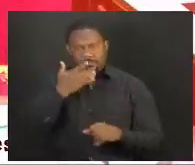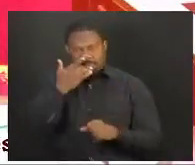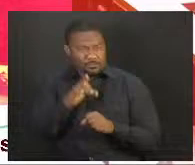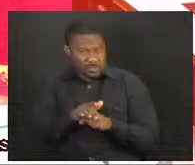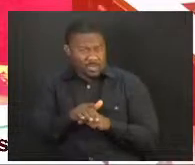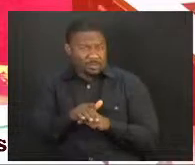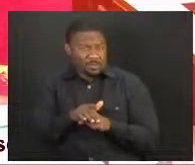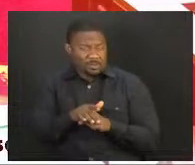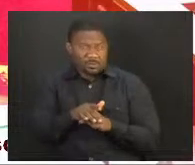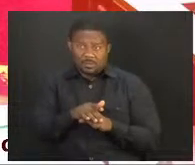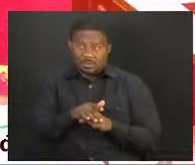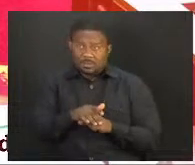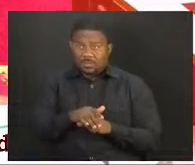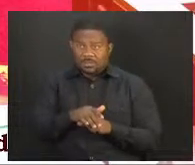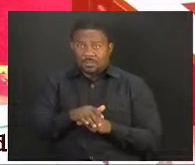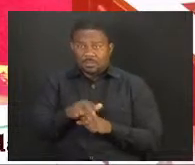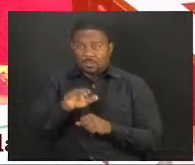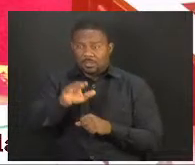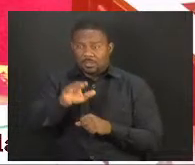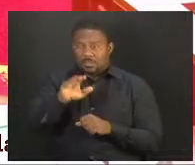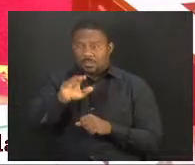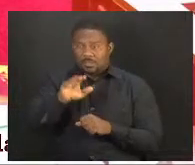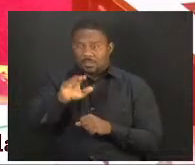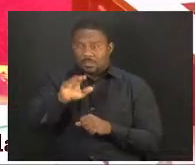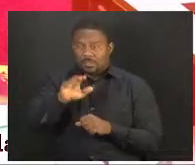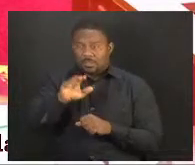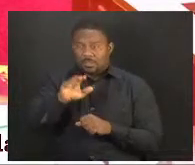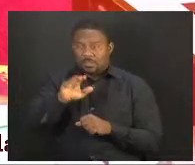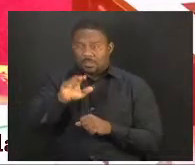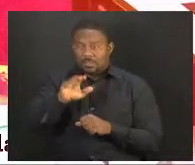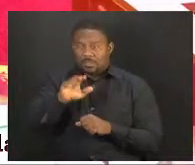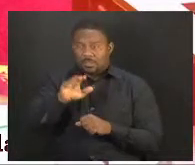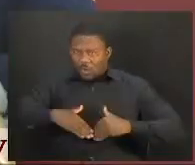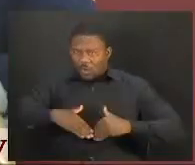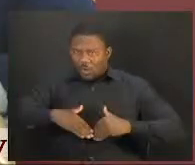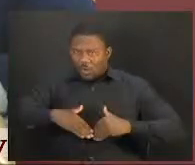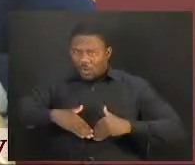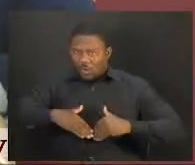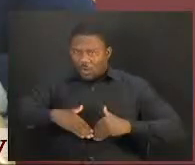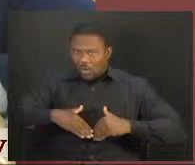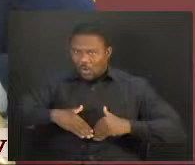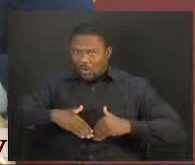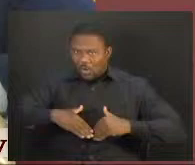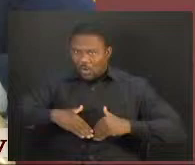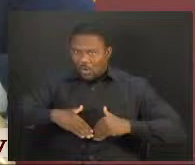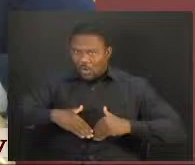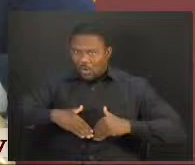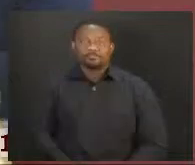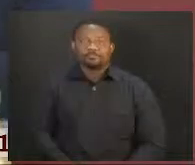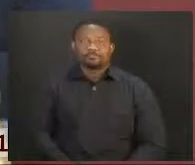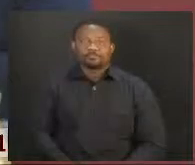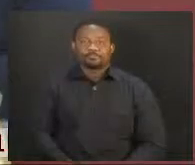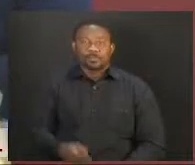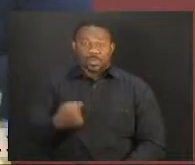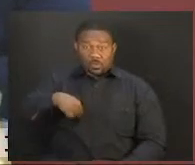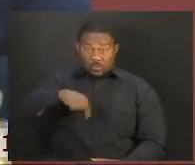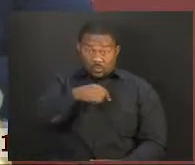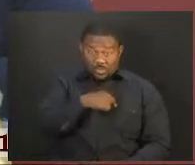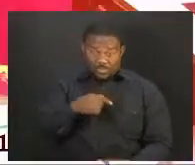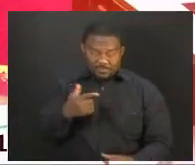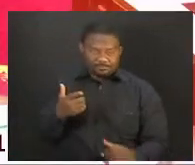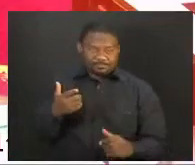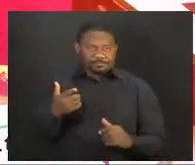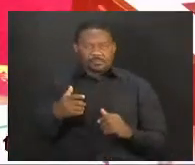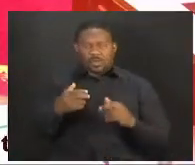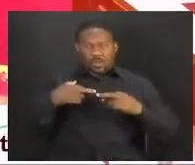to uncap the national health insurance. We have delivered. Right Honorable Speaker, we committed to uncap